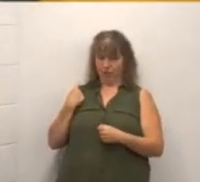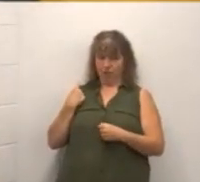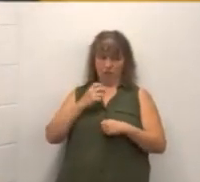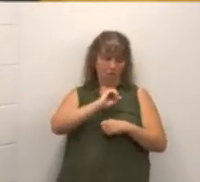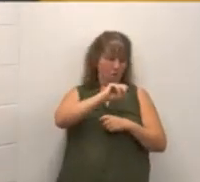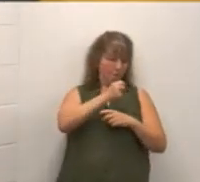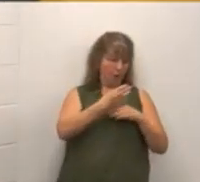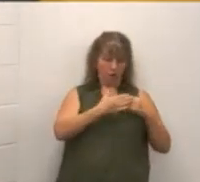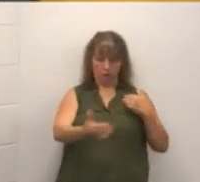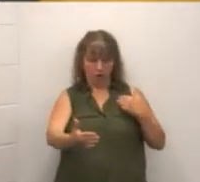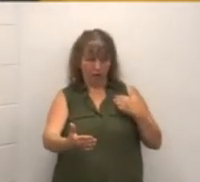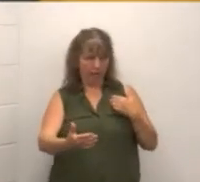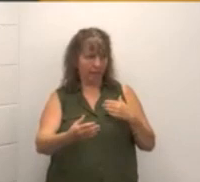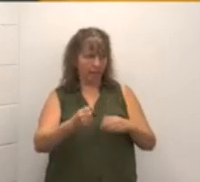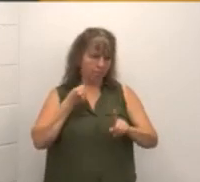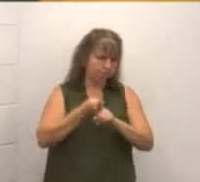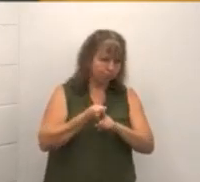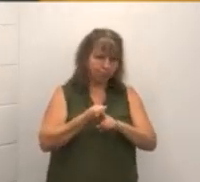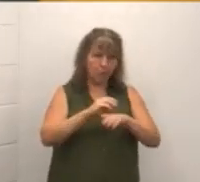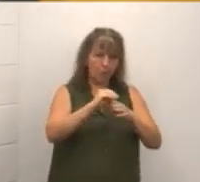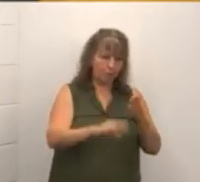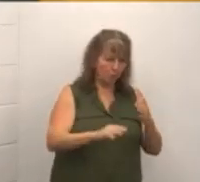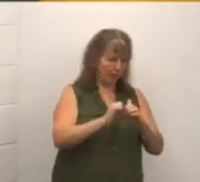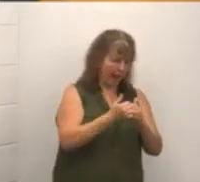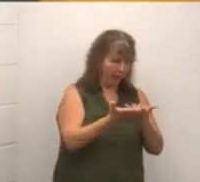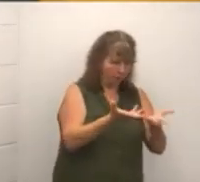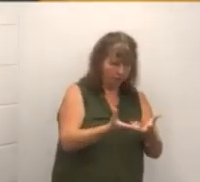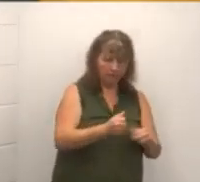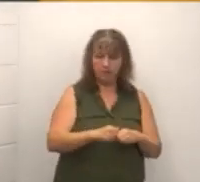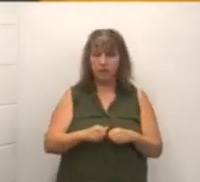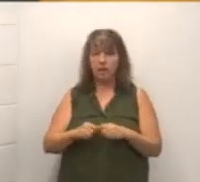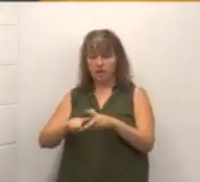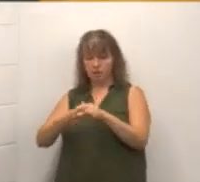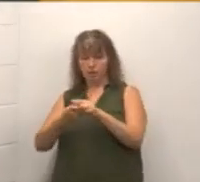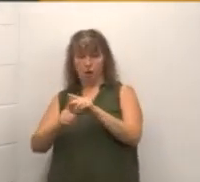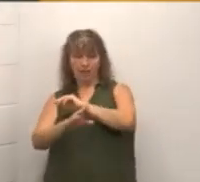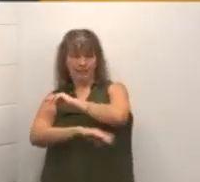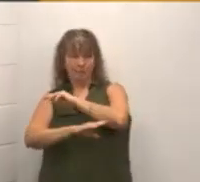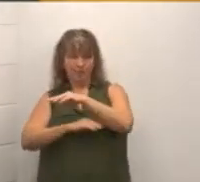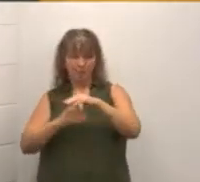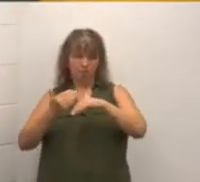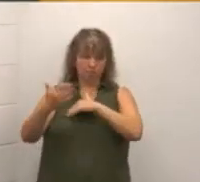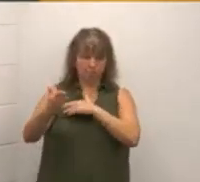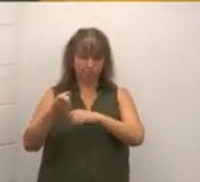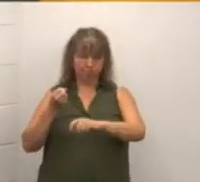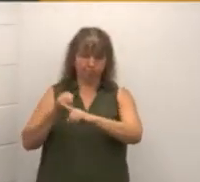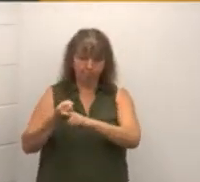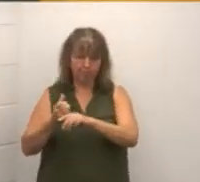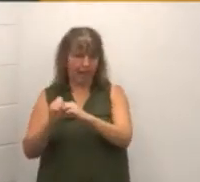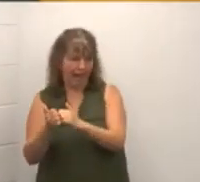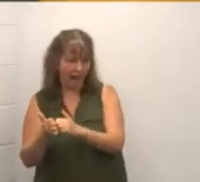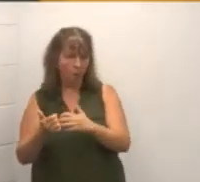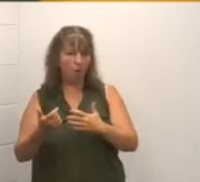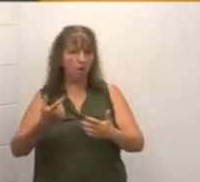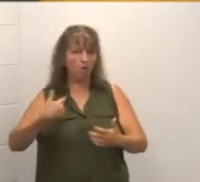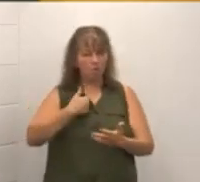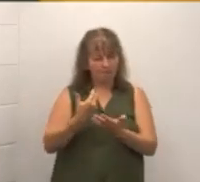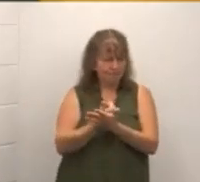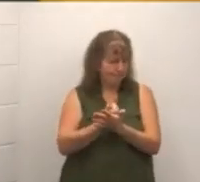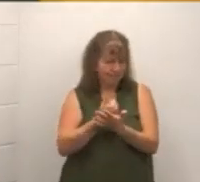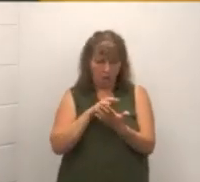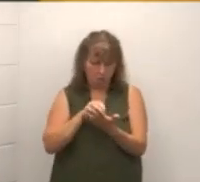ongoing going into this year, being responsive to the changes that have occurred for our students and recognizing